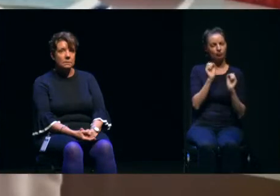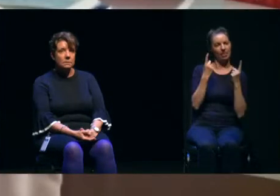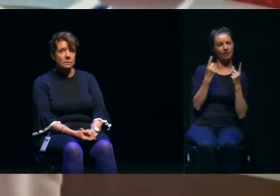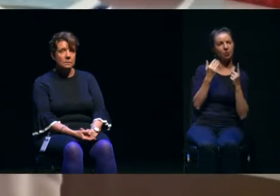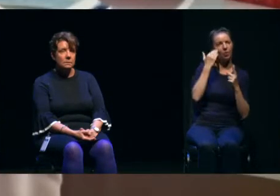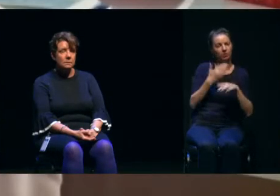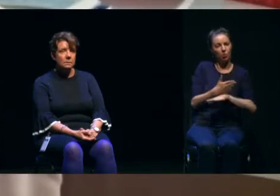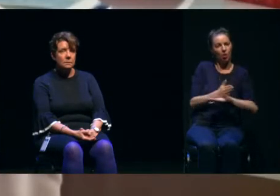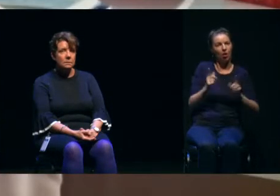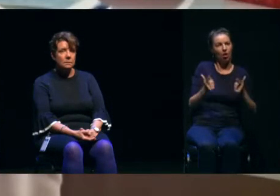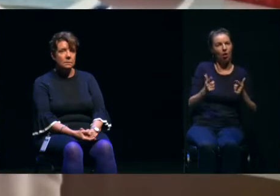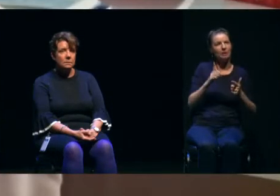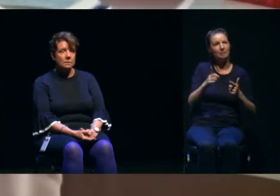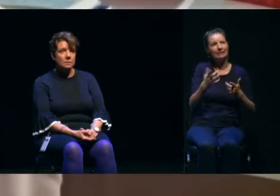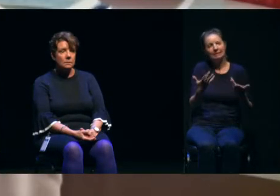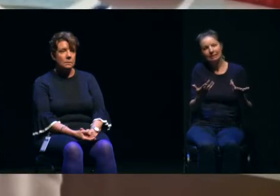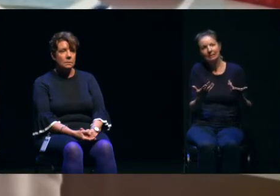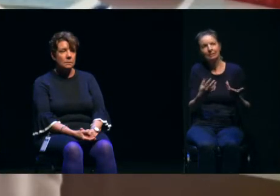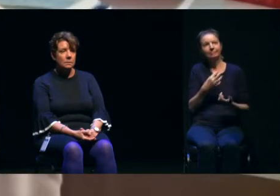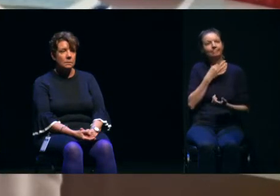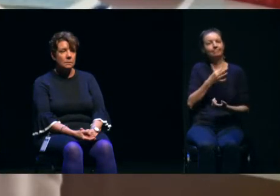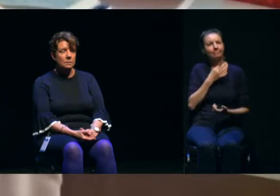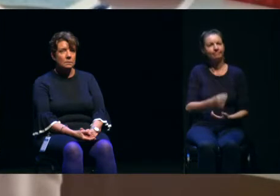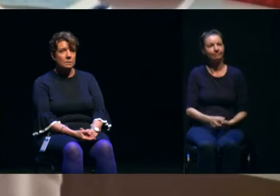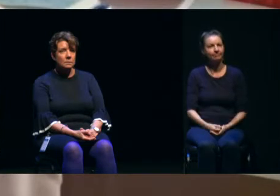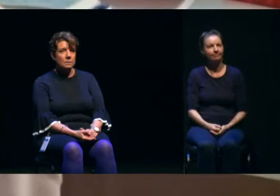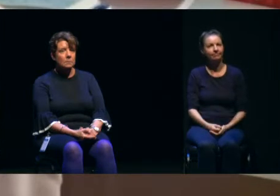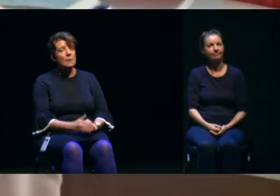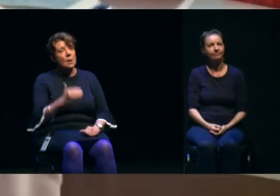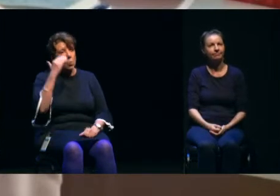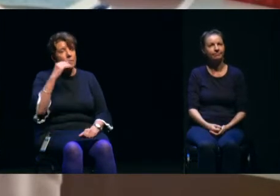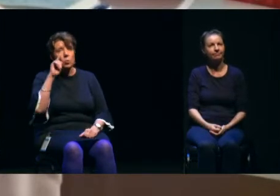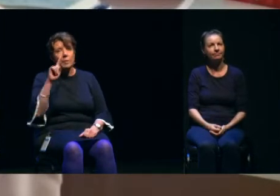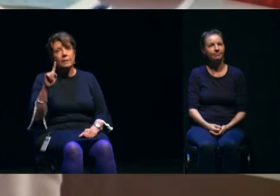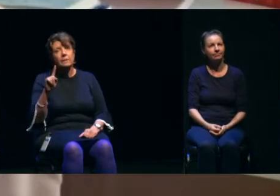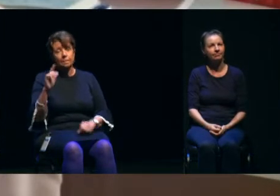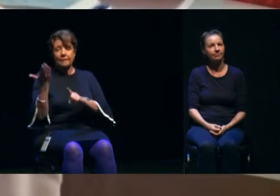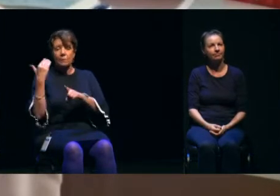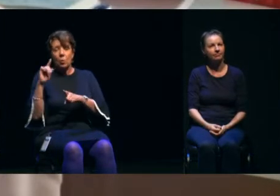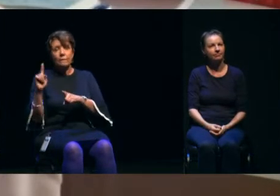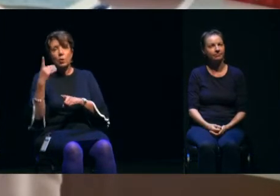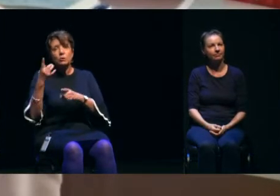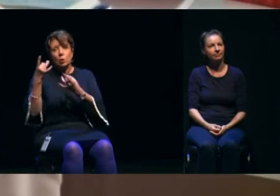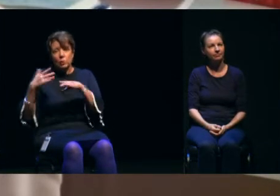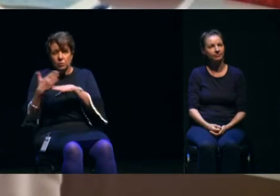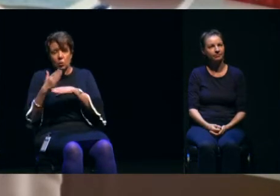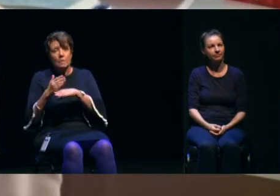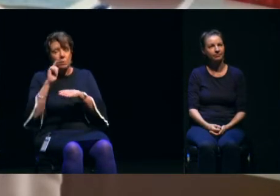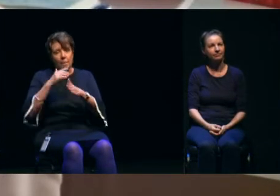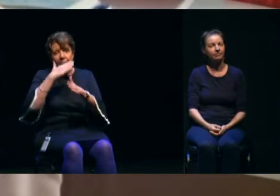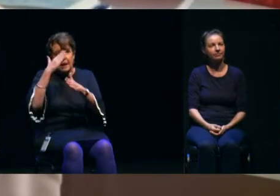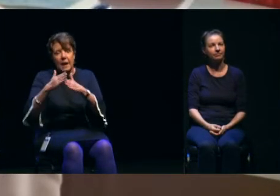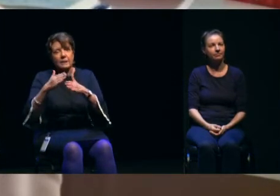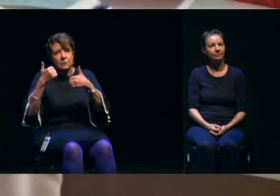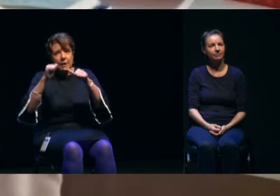Women were the first ones to lose their jobs, will be the last ones to get them back. They have to deal with kids that are not going to